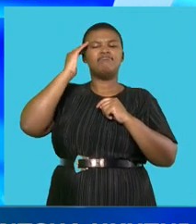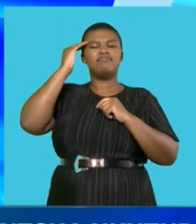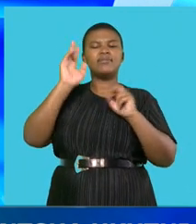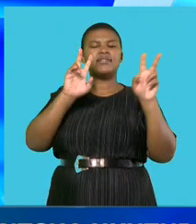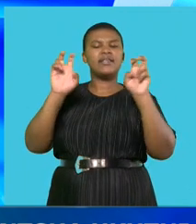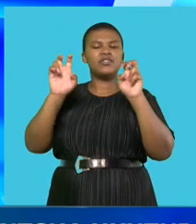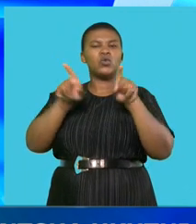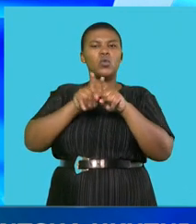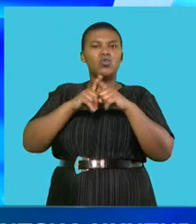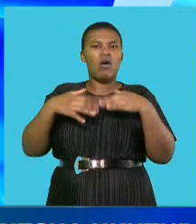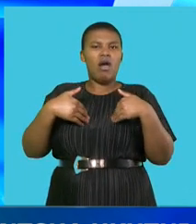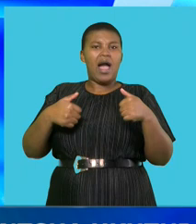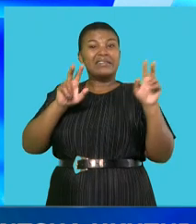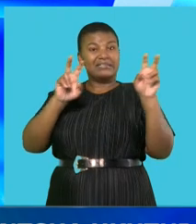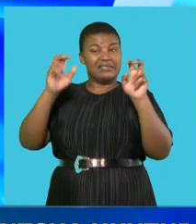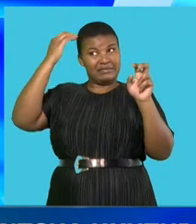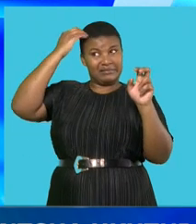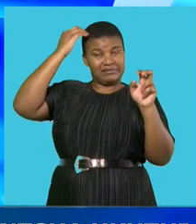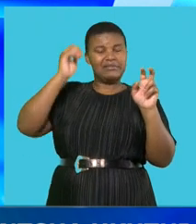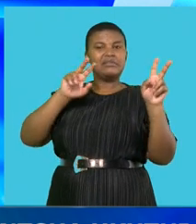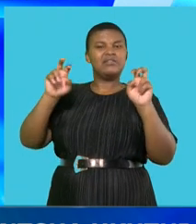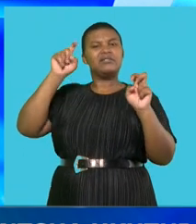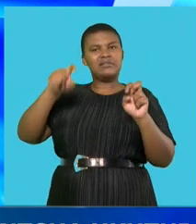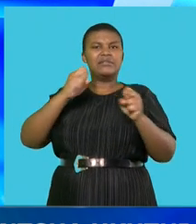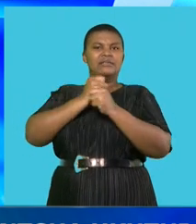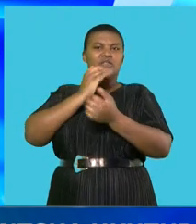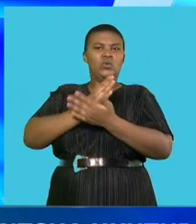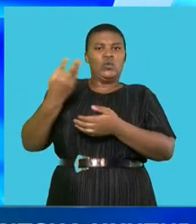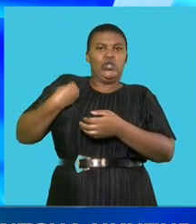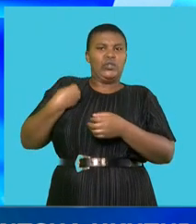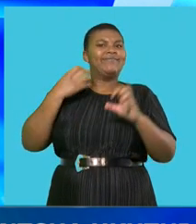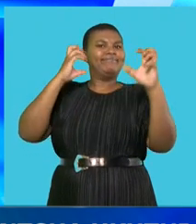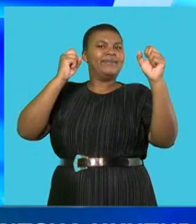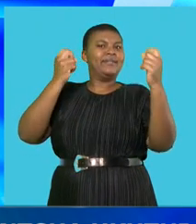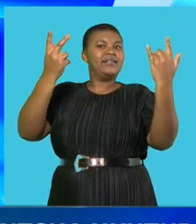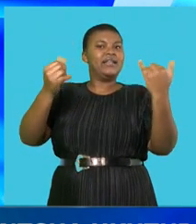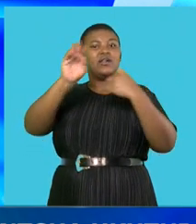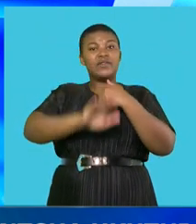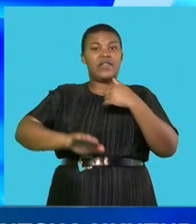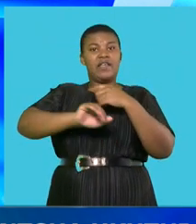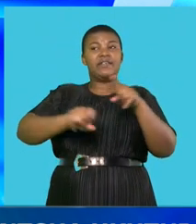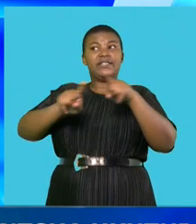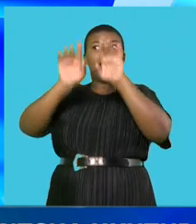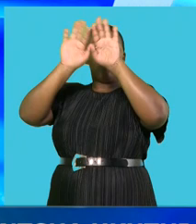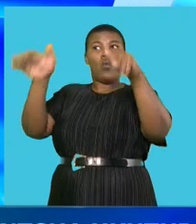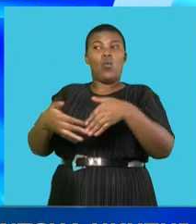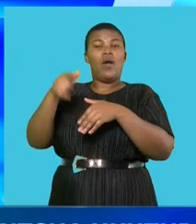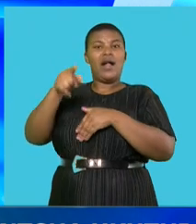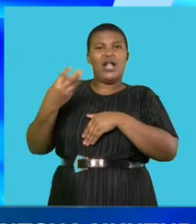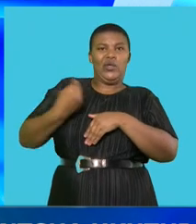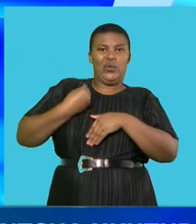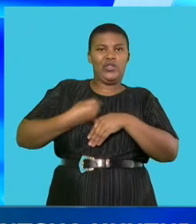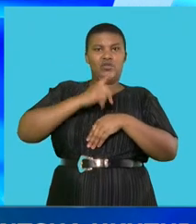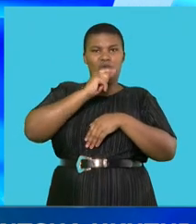nkinga zempilo ezi patilene na mondo Ngogo kwa ningwa eningzi mafrika ngayena semislabe nuonke chigelele Incha ge ilu